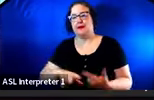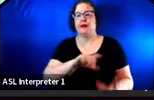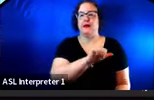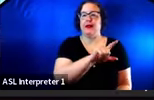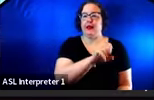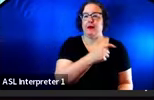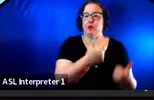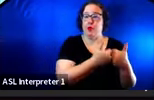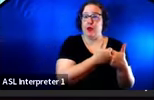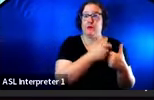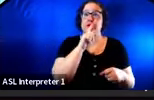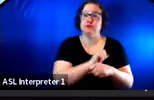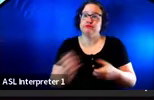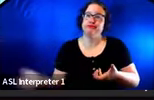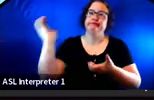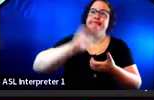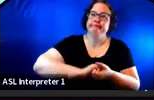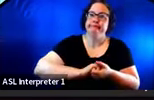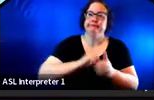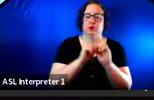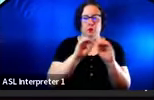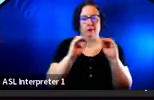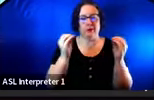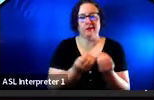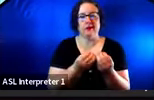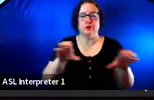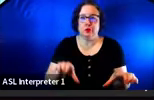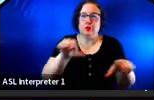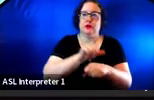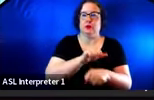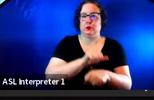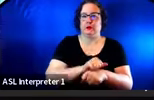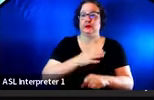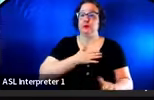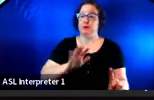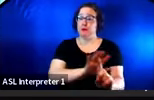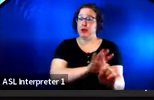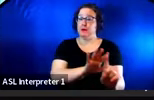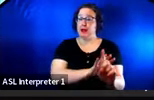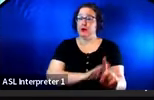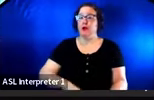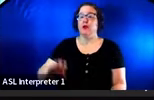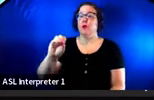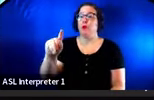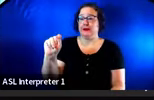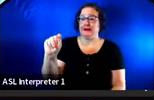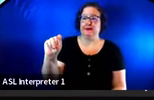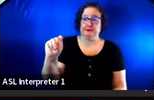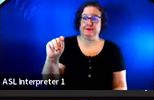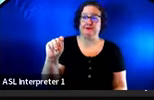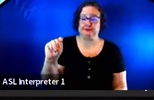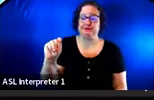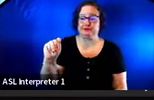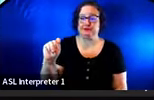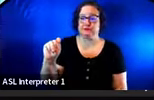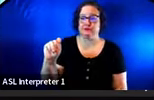genuinely partner with organizations to get some of this work done. So my background is in occupational therapy and